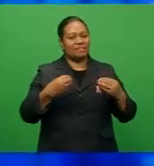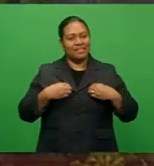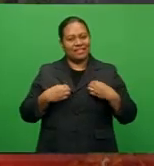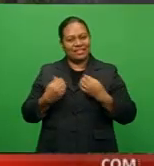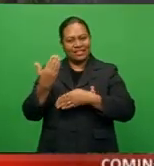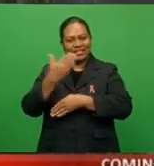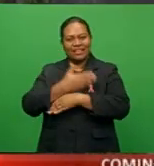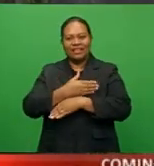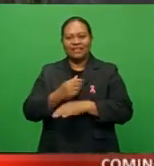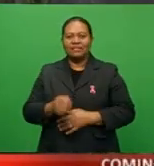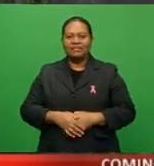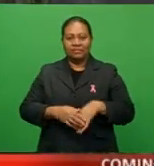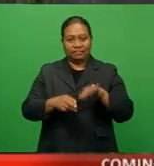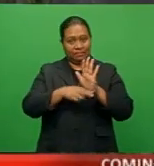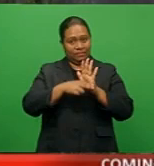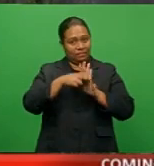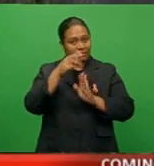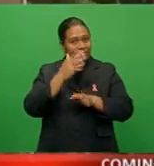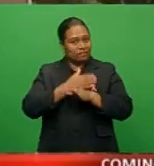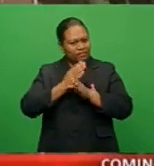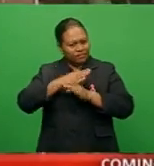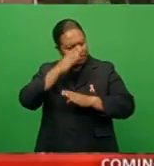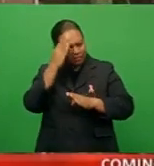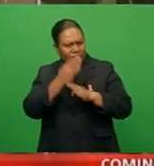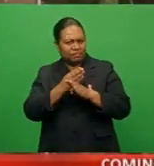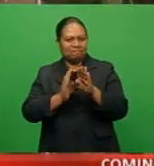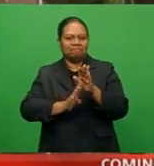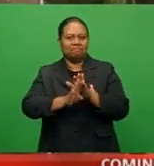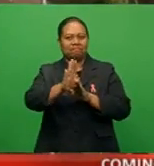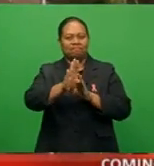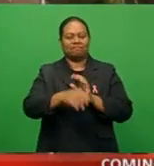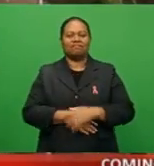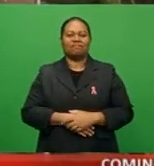tonight, hotel workers hoping for improvement.